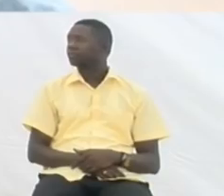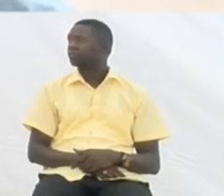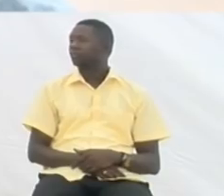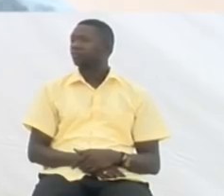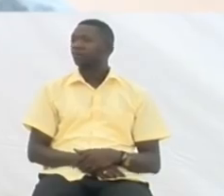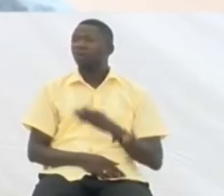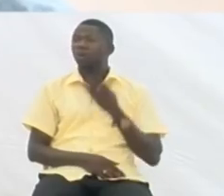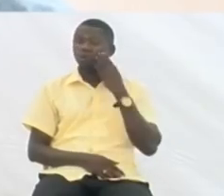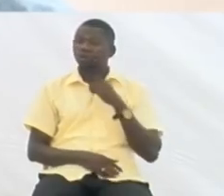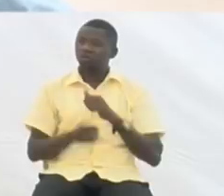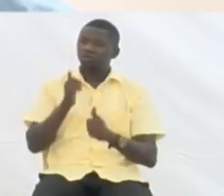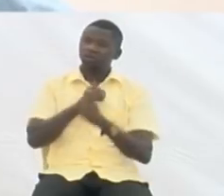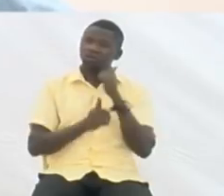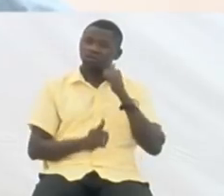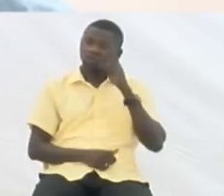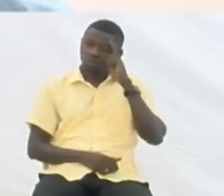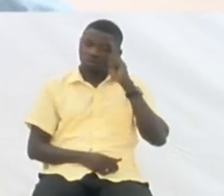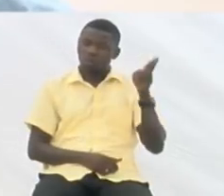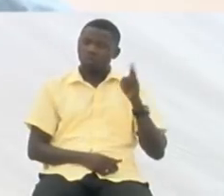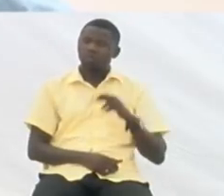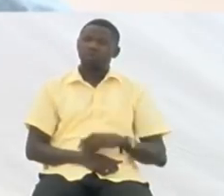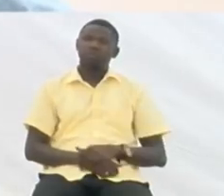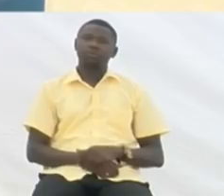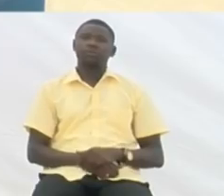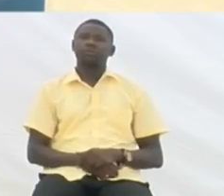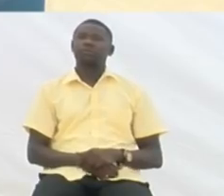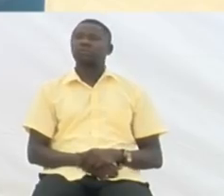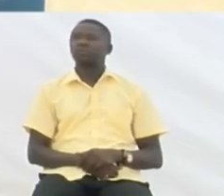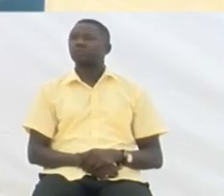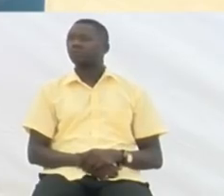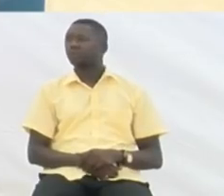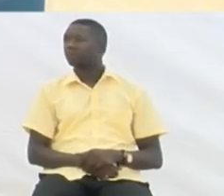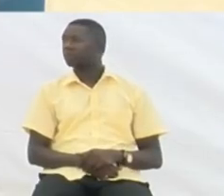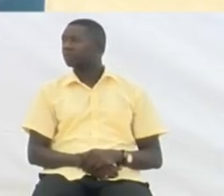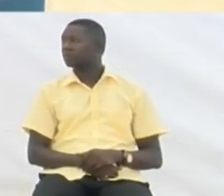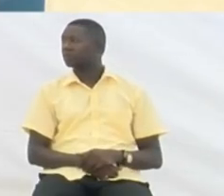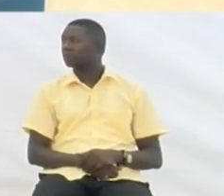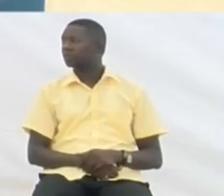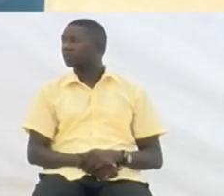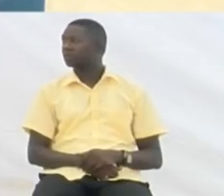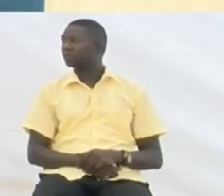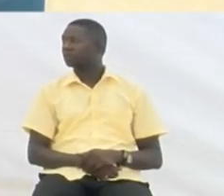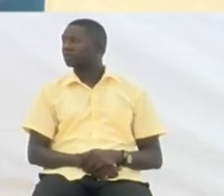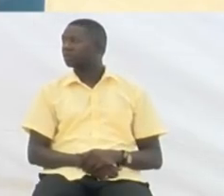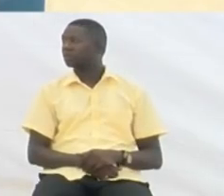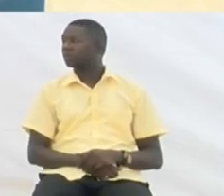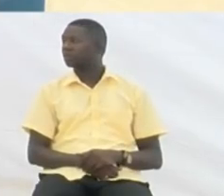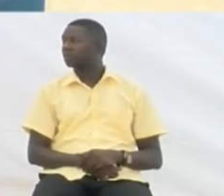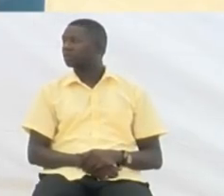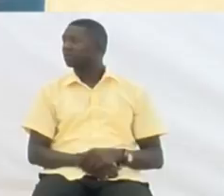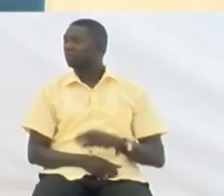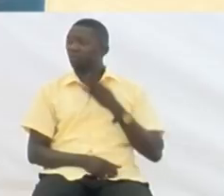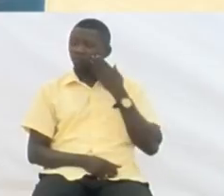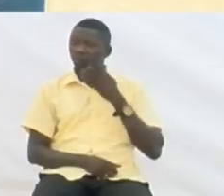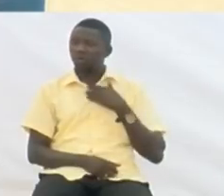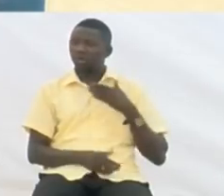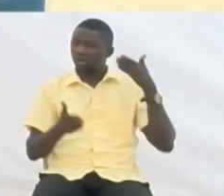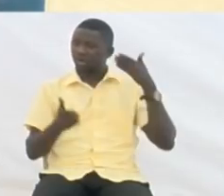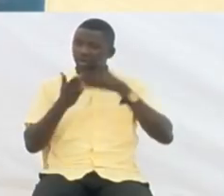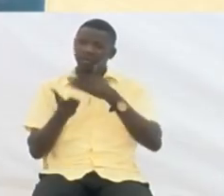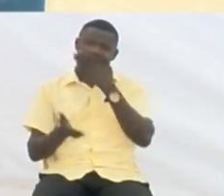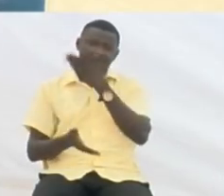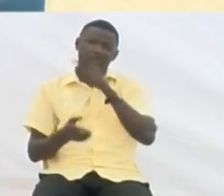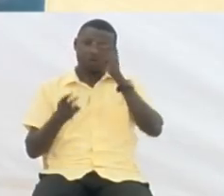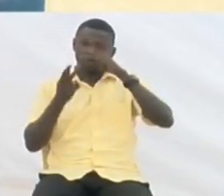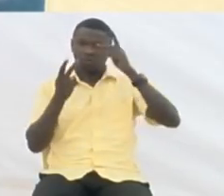When did you return? Al seitanang wati jumale. Huh? Al seitanang wati jumale. Kabiri mfutaje. When we arrived